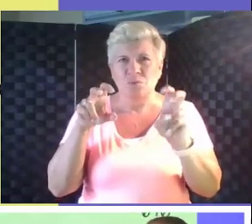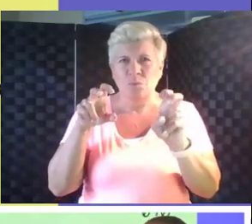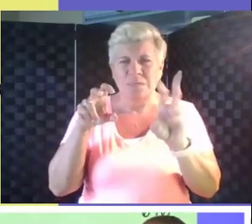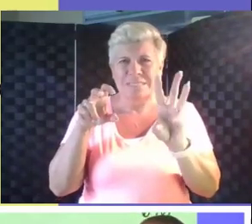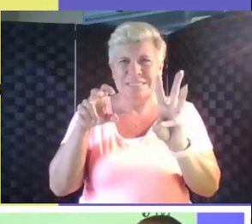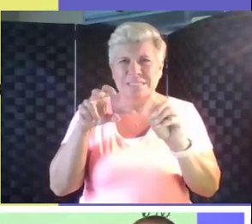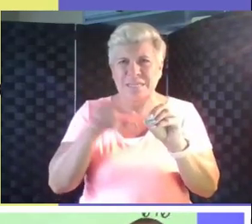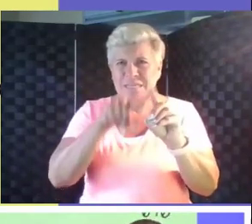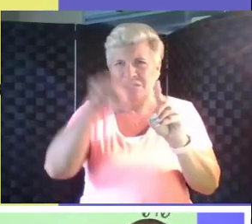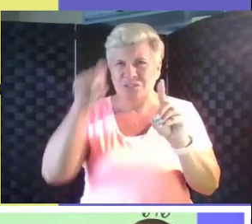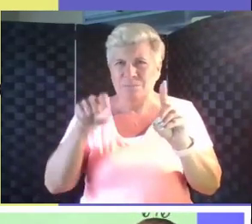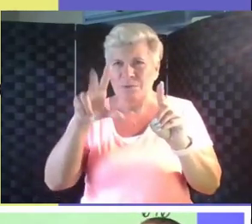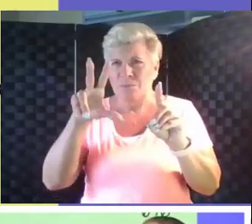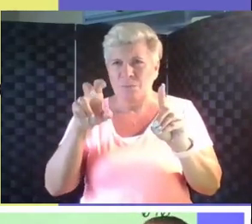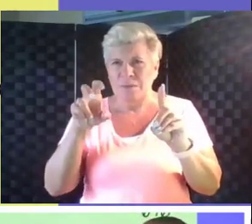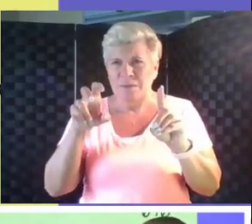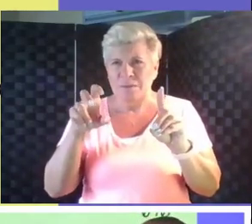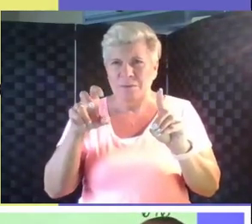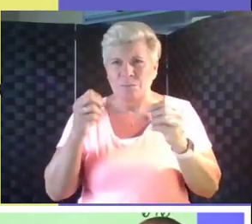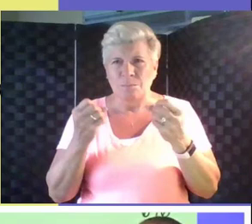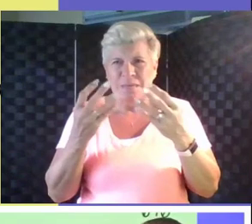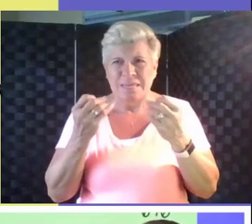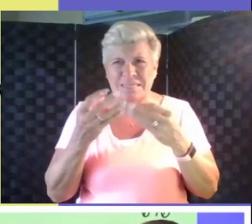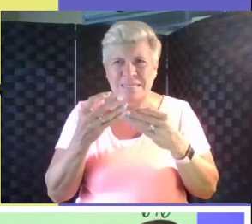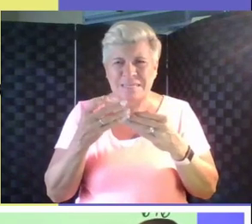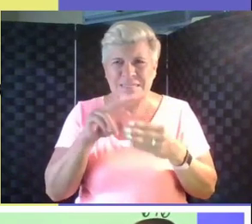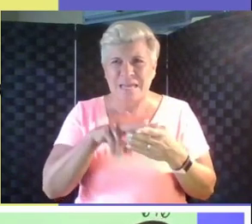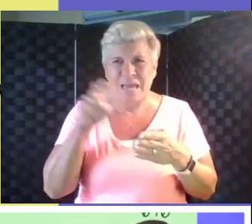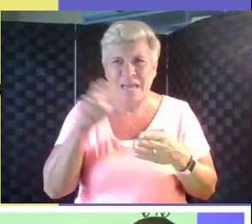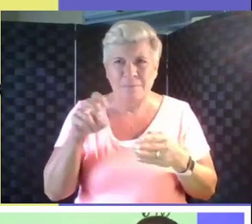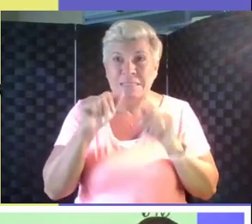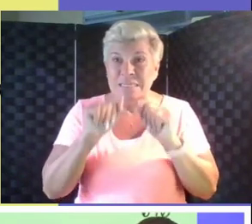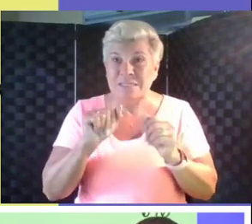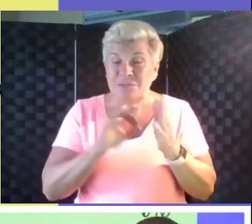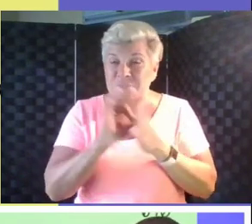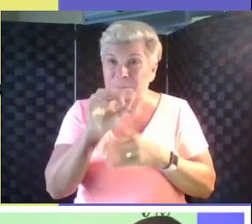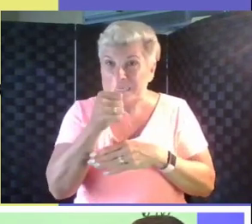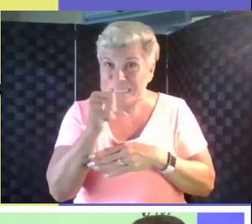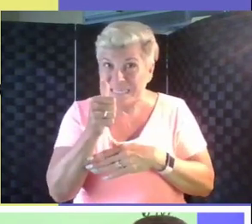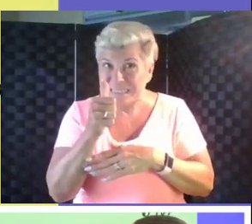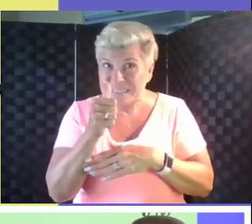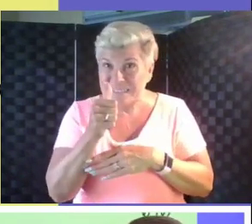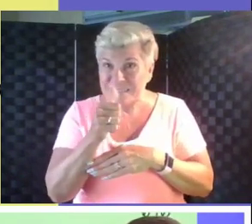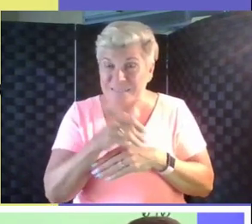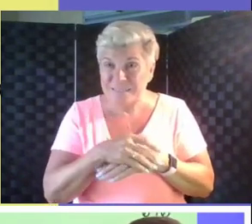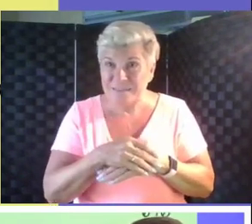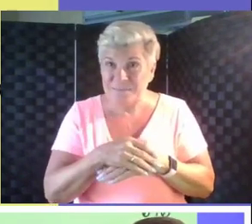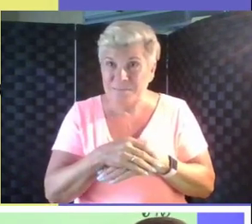way to get to 300 without making too many hops? Can you count by tens?